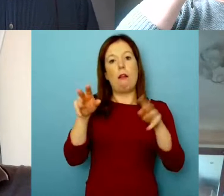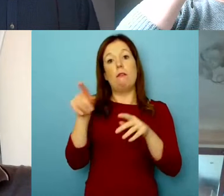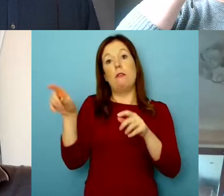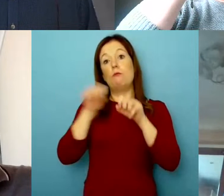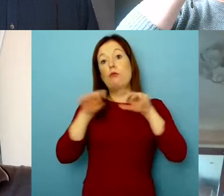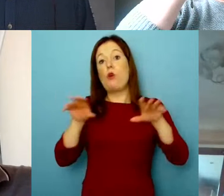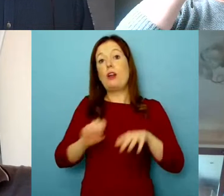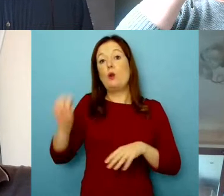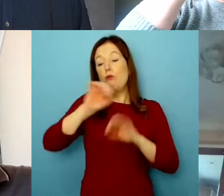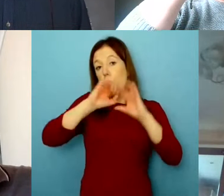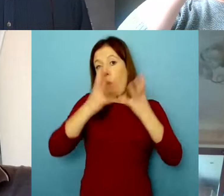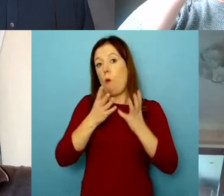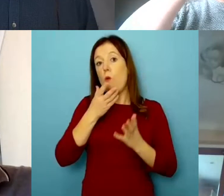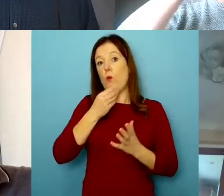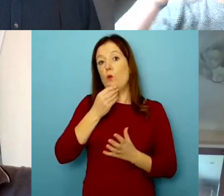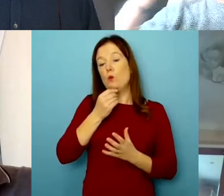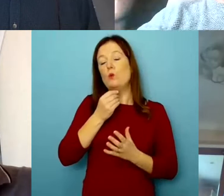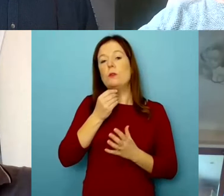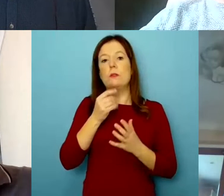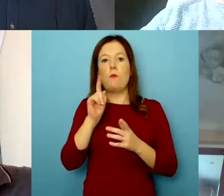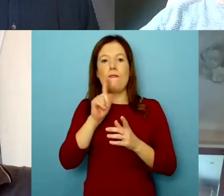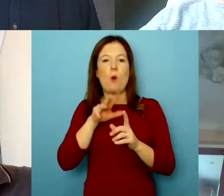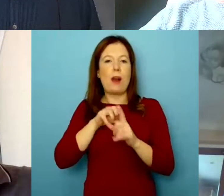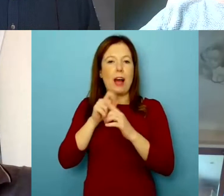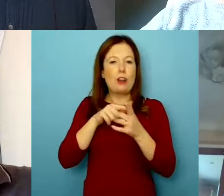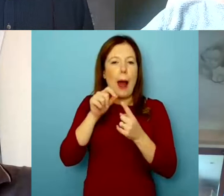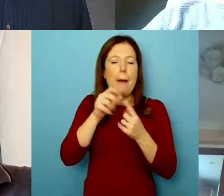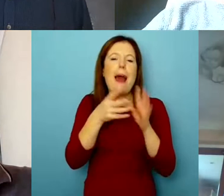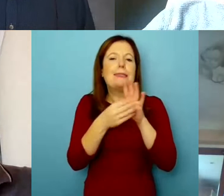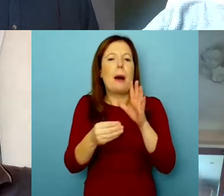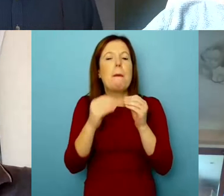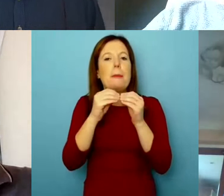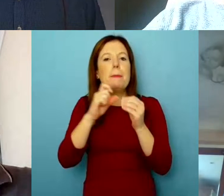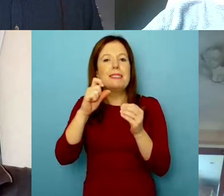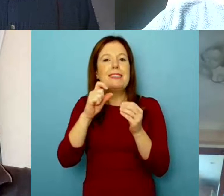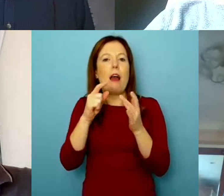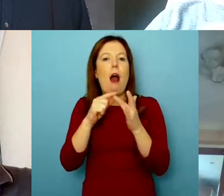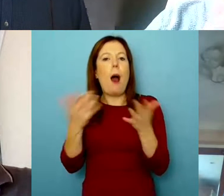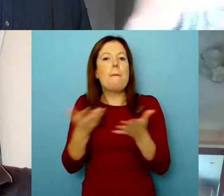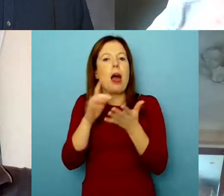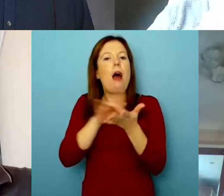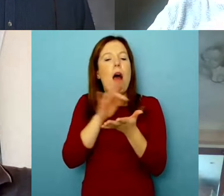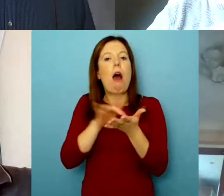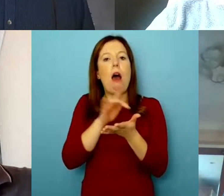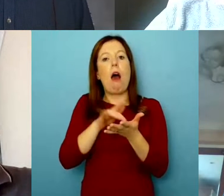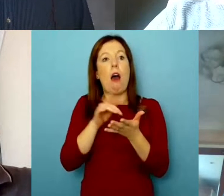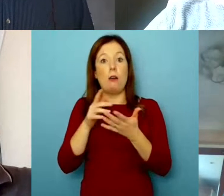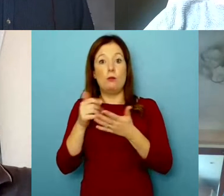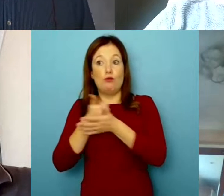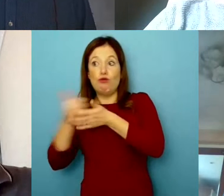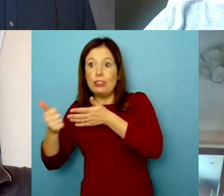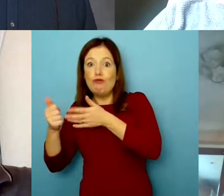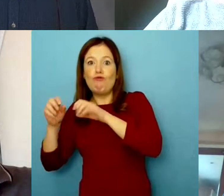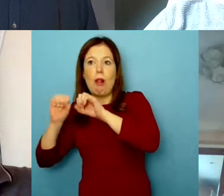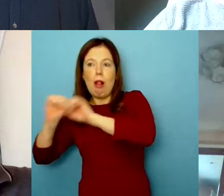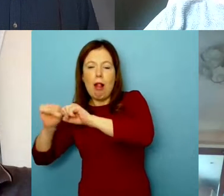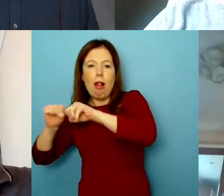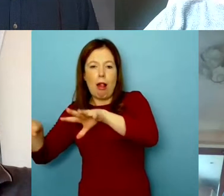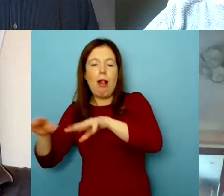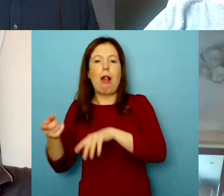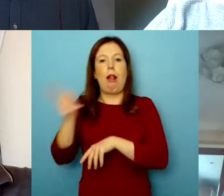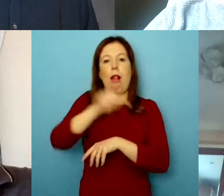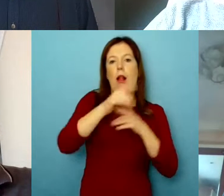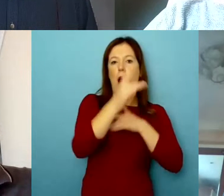across Europe and worldwide to deliver catch-up apps like the BBC iPlayer that provide linkage from traditional broadcast to the online world for